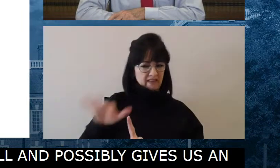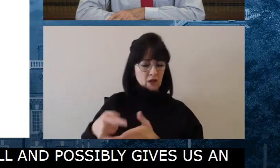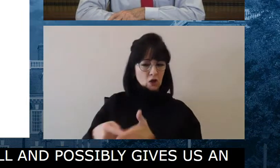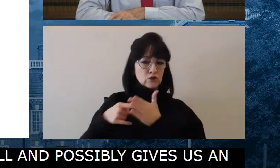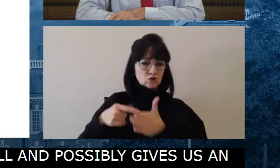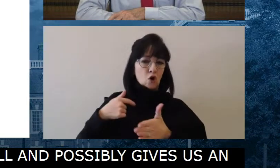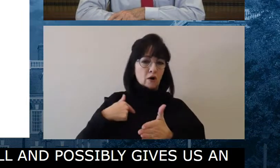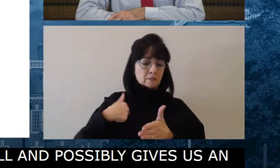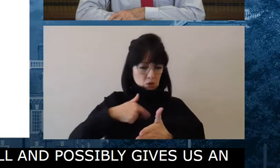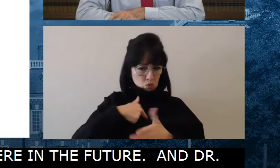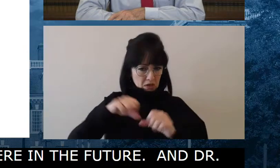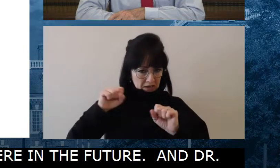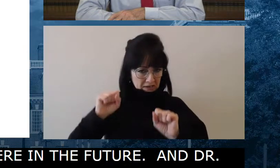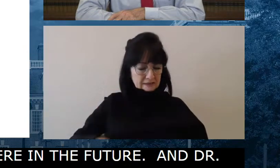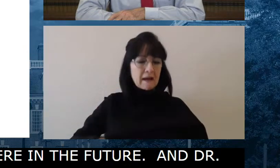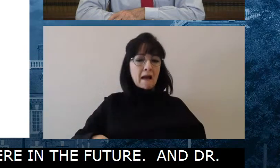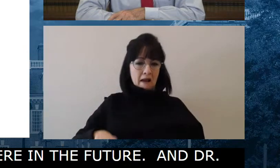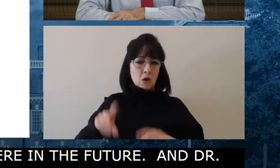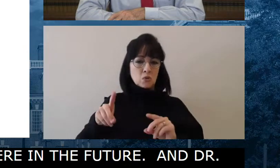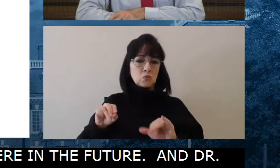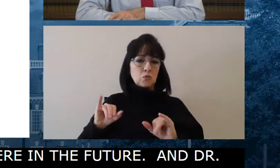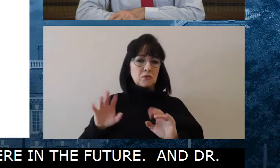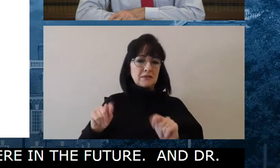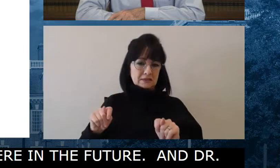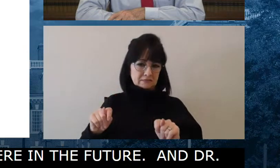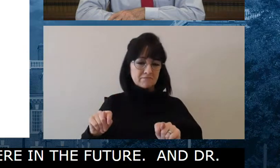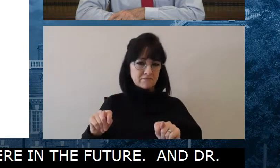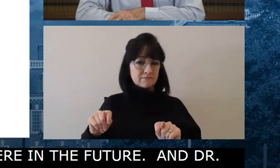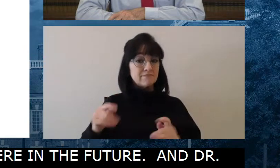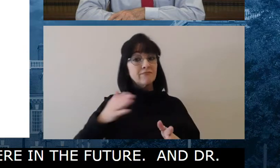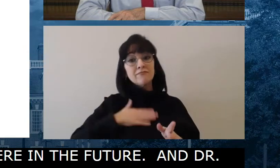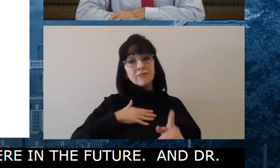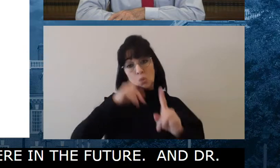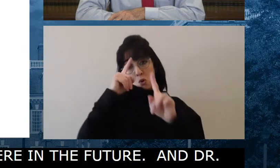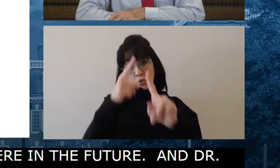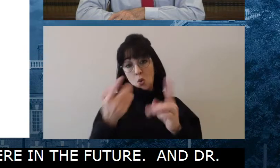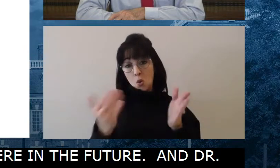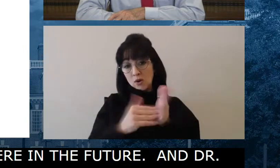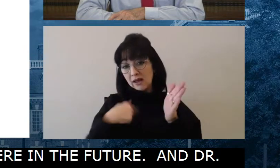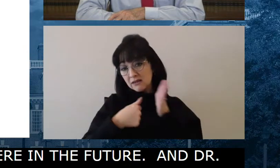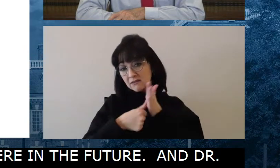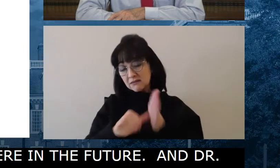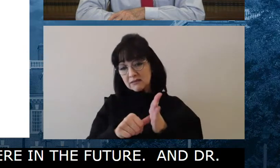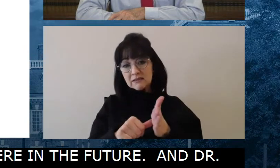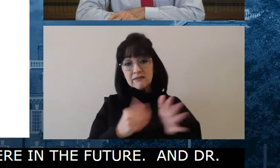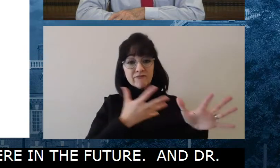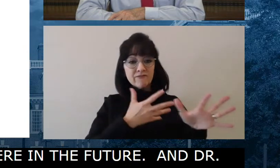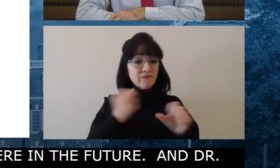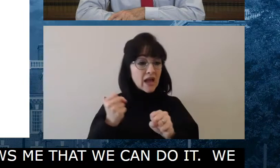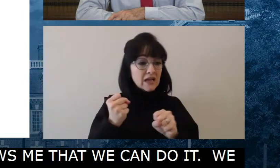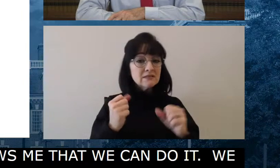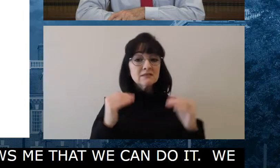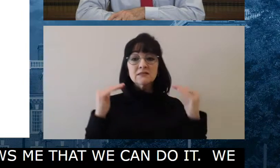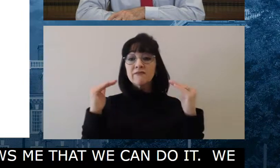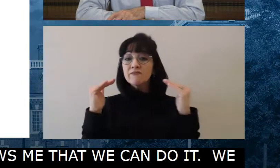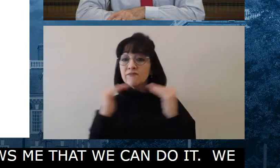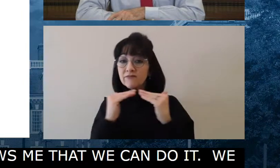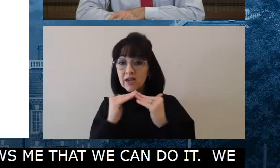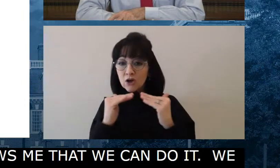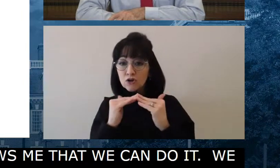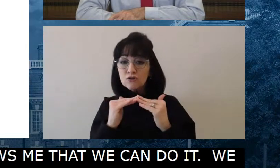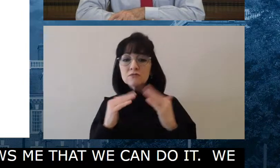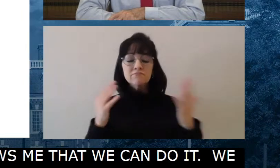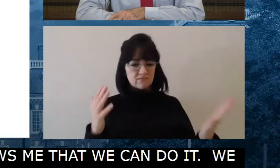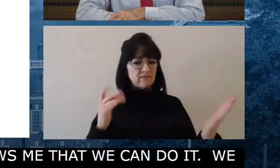achieve fast and fair. We've got lots of ways to do that. So with that, we've got the media